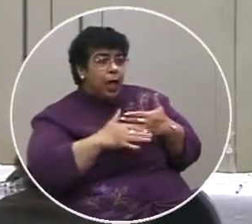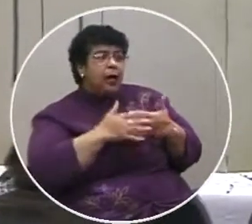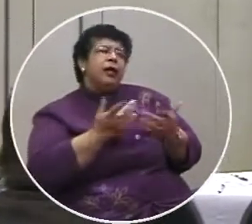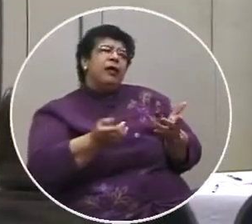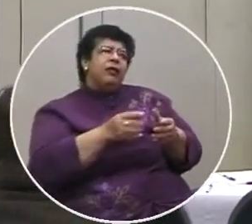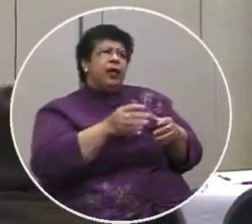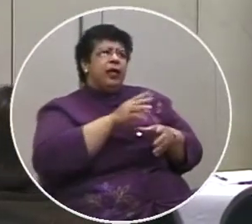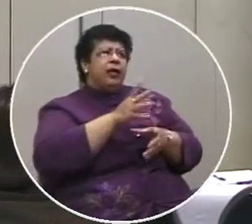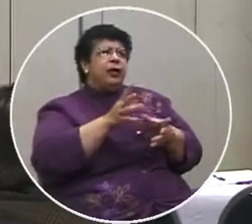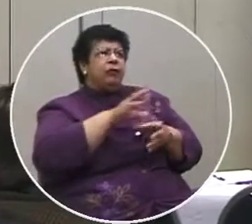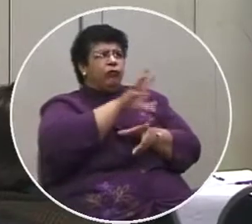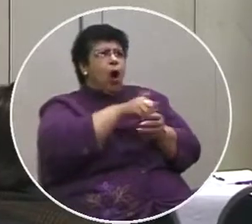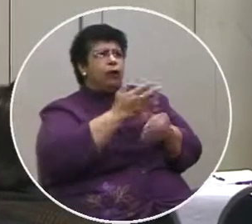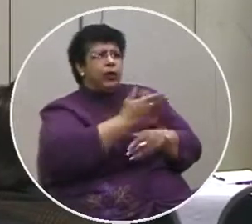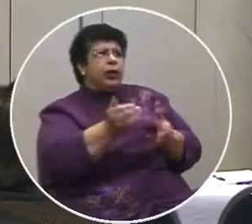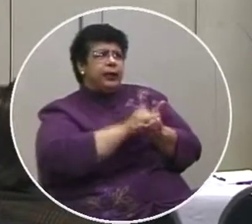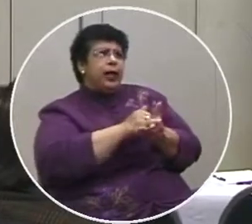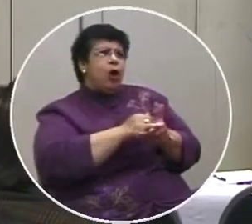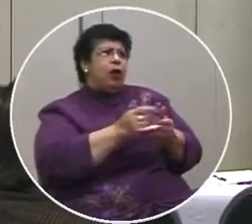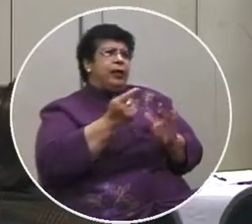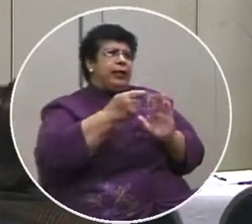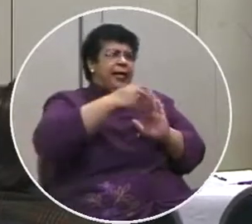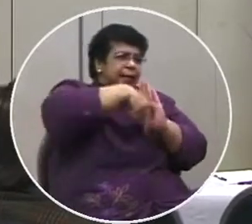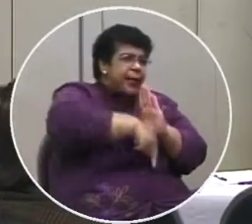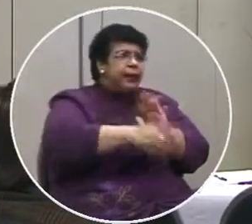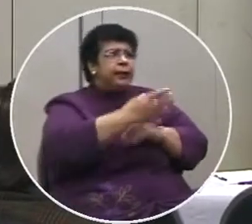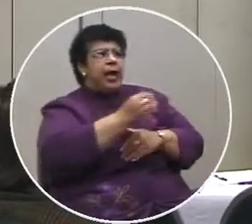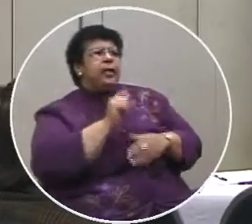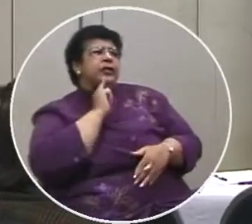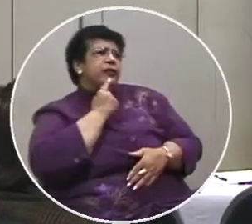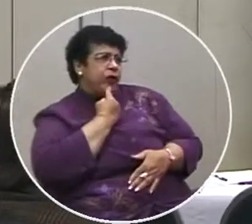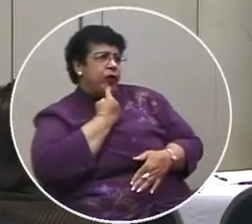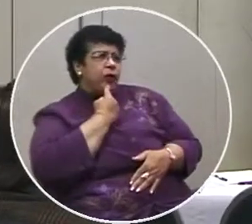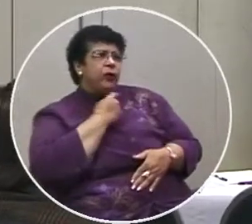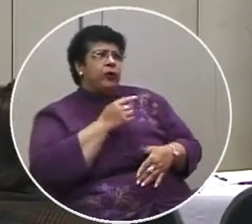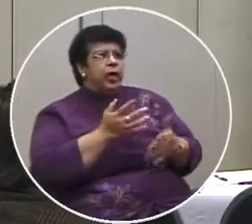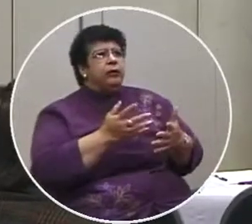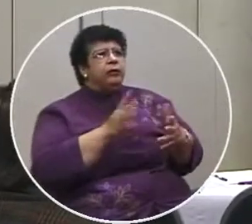severity, danger, etc. Okay. Other questions?